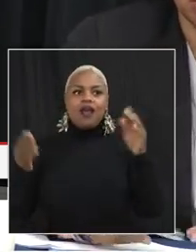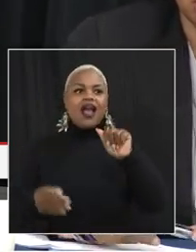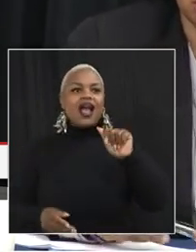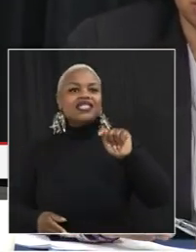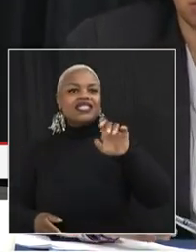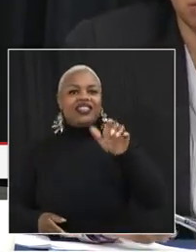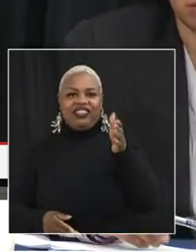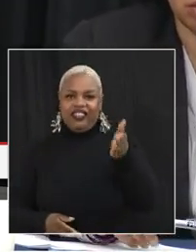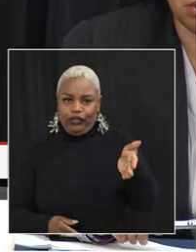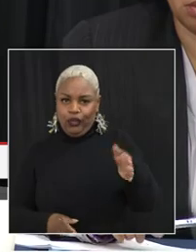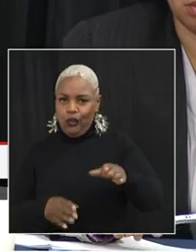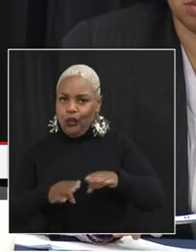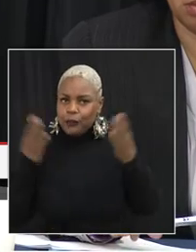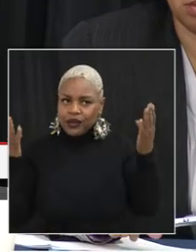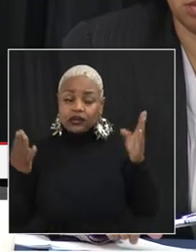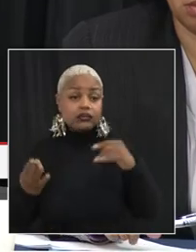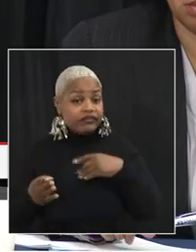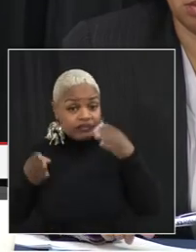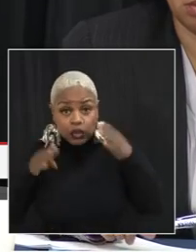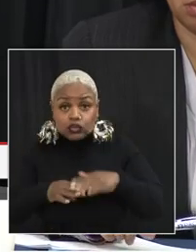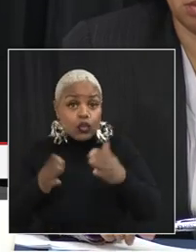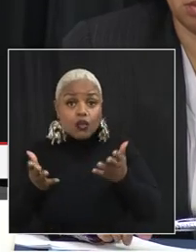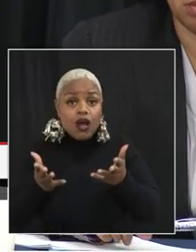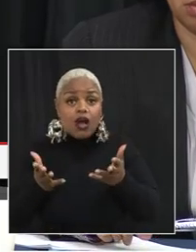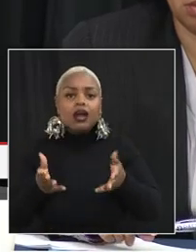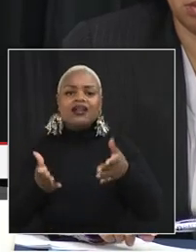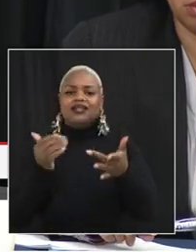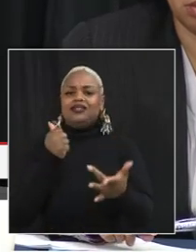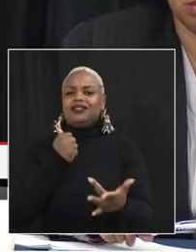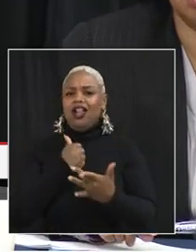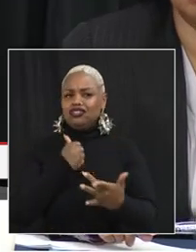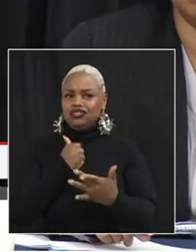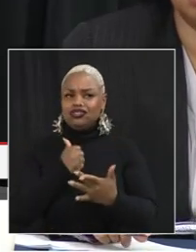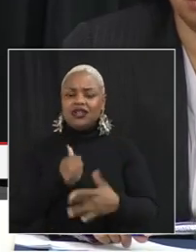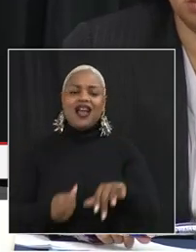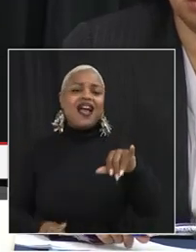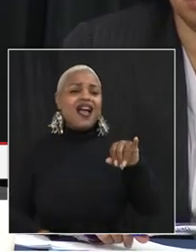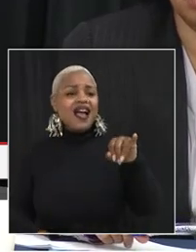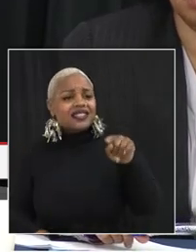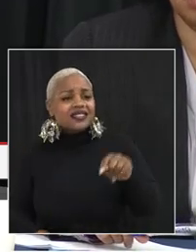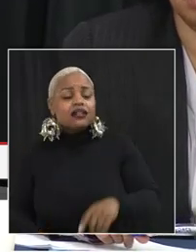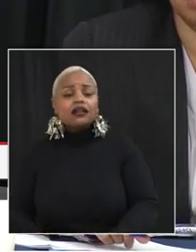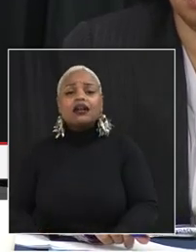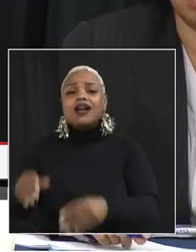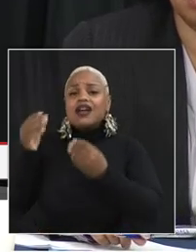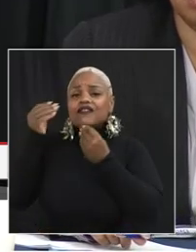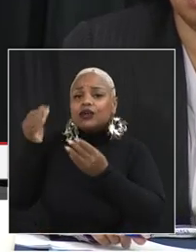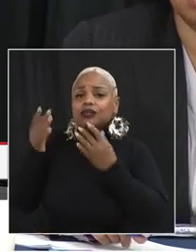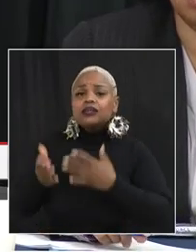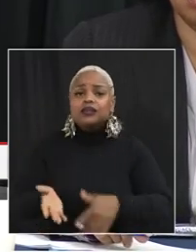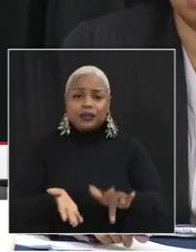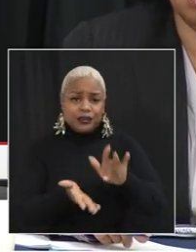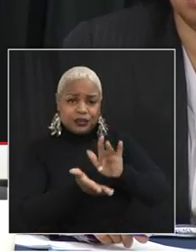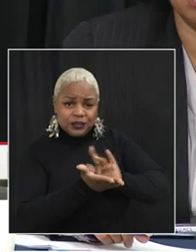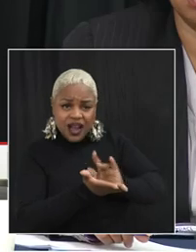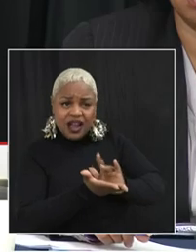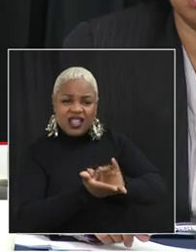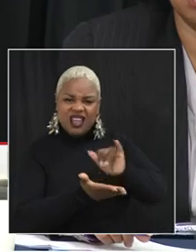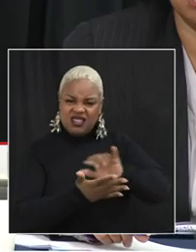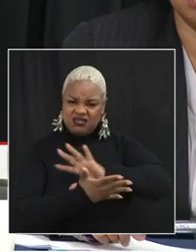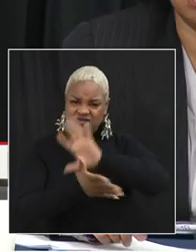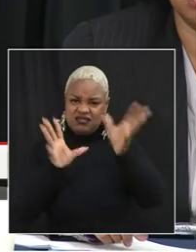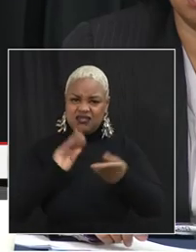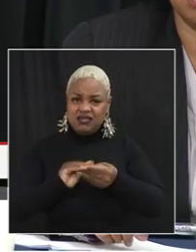have a big focus on IT and medical training, and we know that we have a big need for kids to be